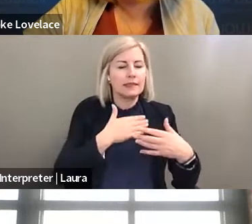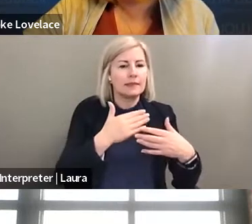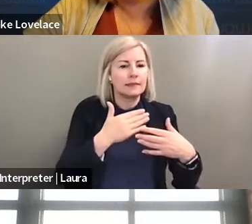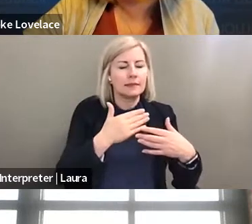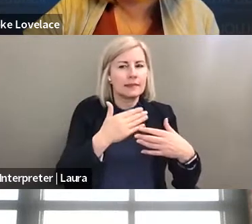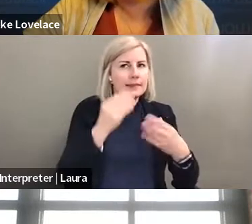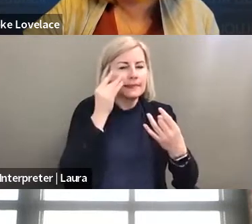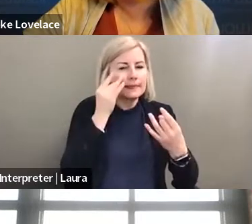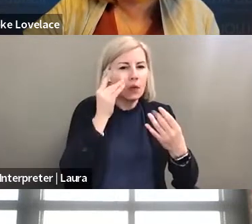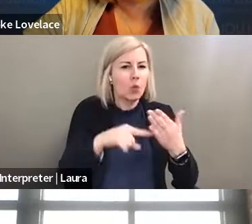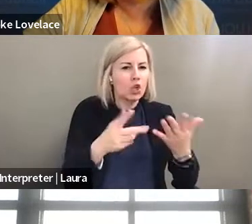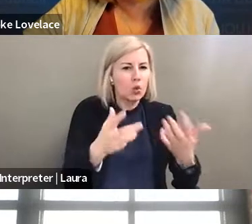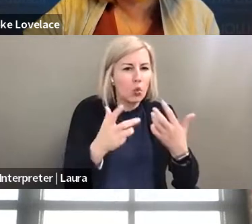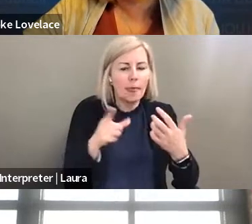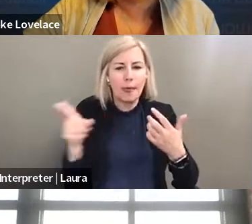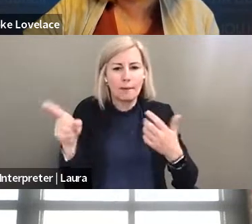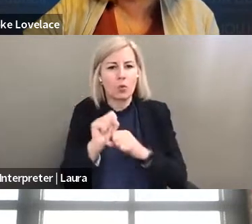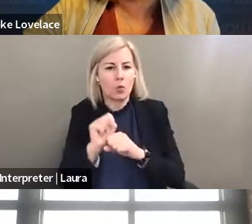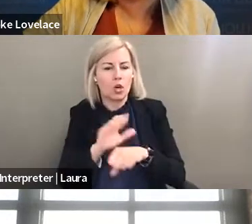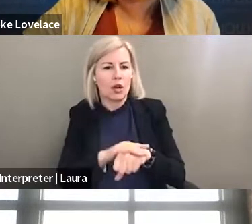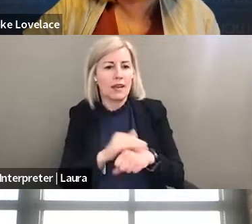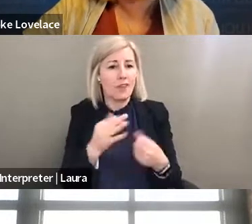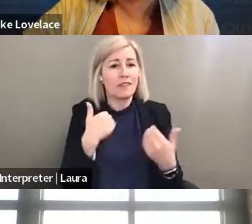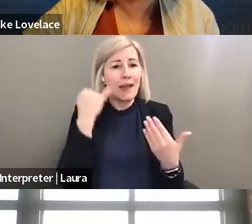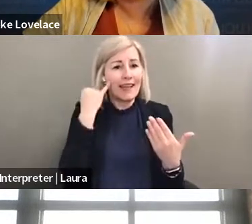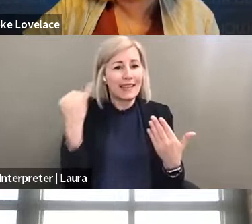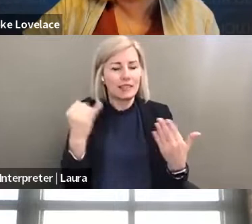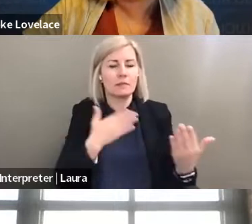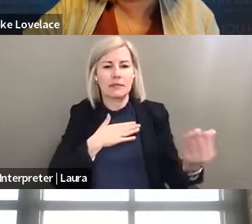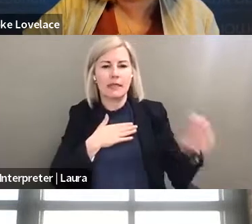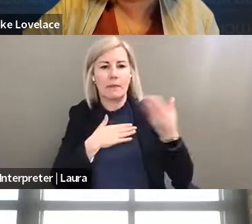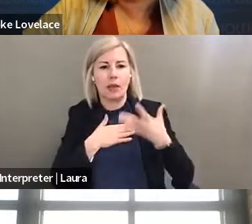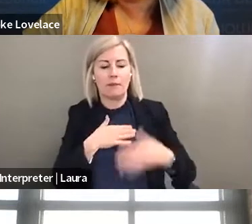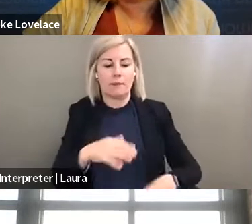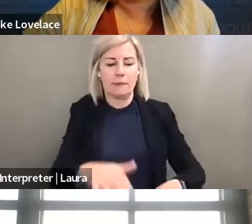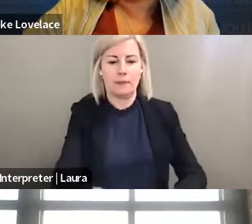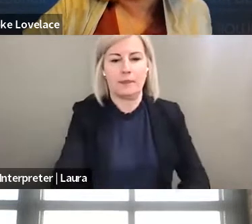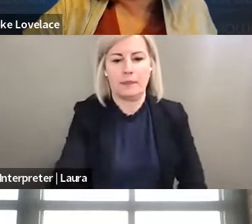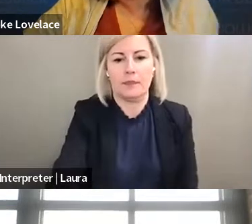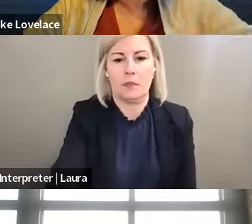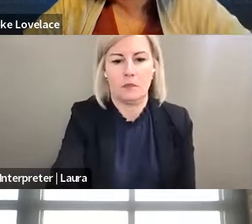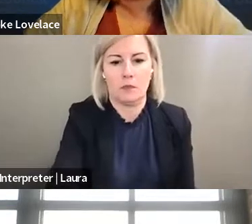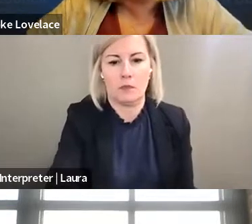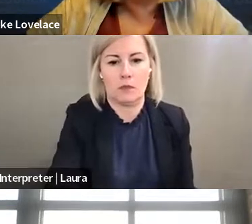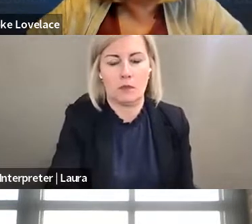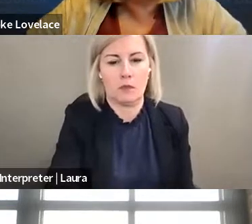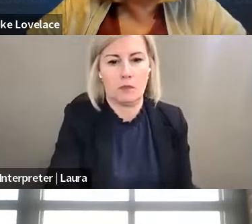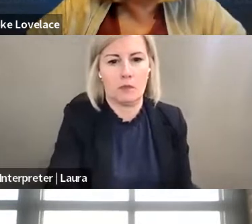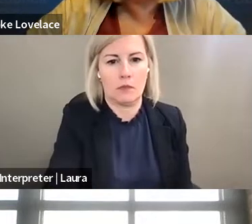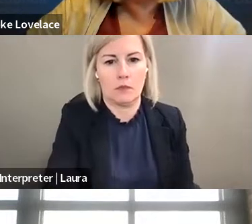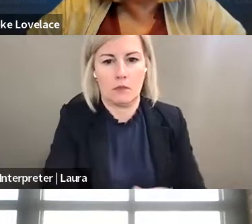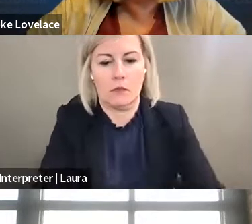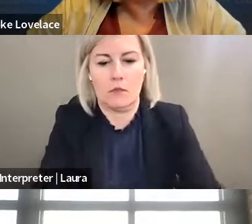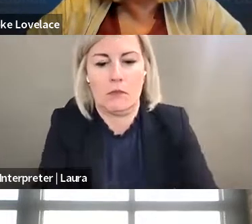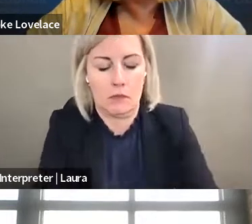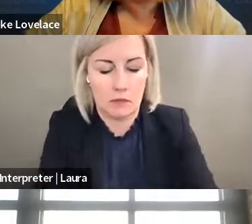what we want them to work on with the transition. If you have some thoughts on that, please let us know. Thank you,